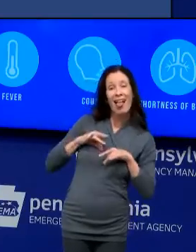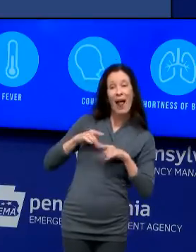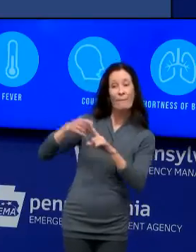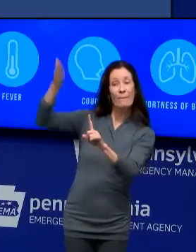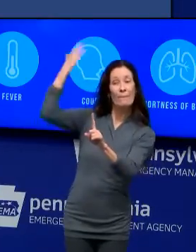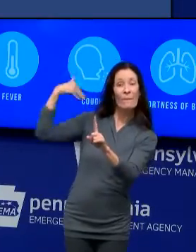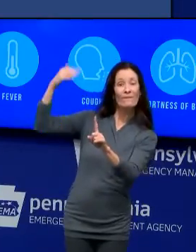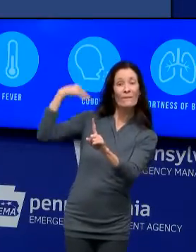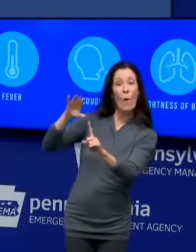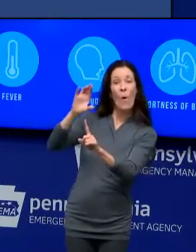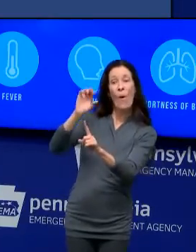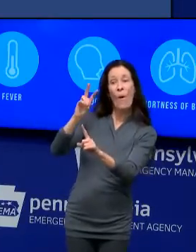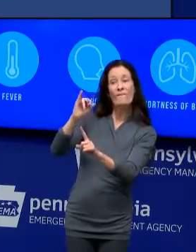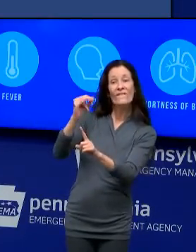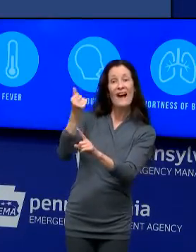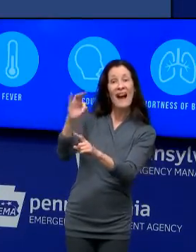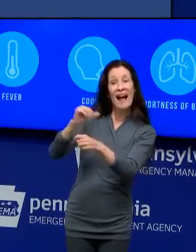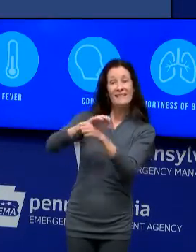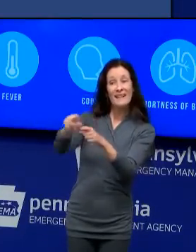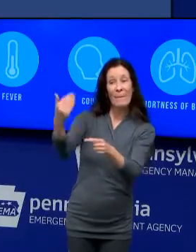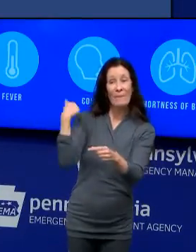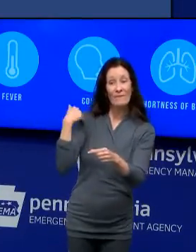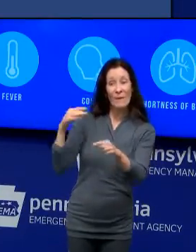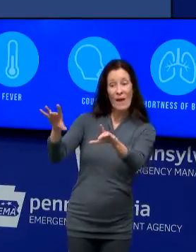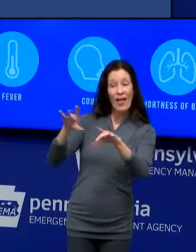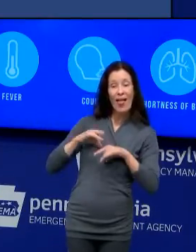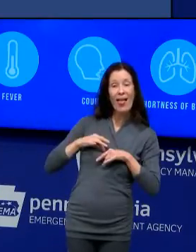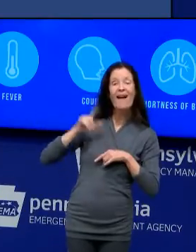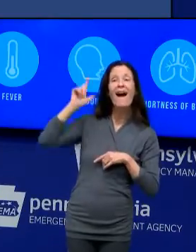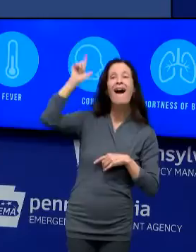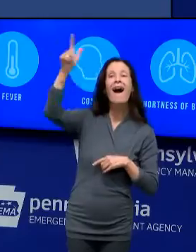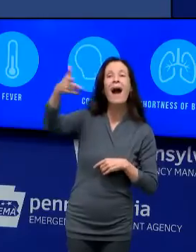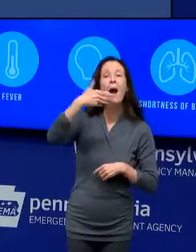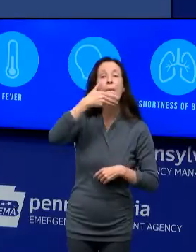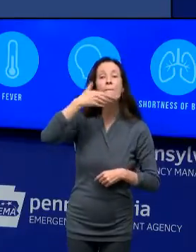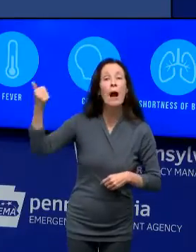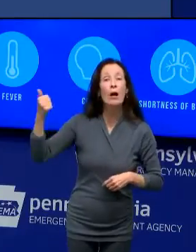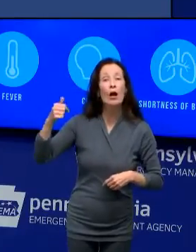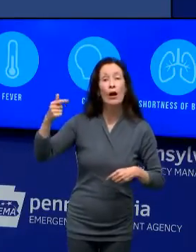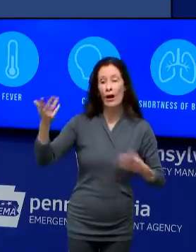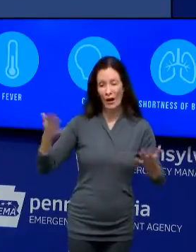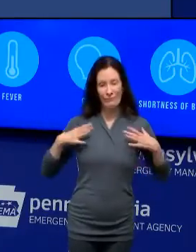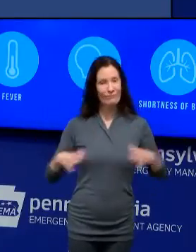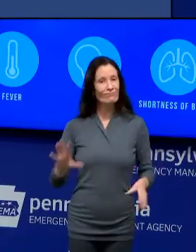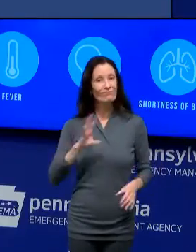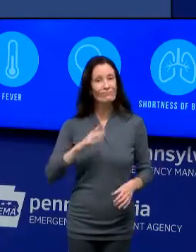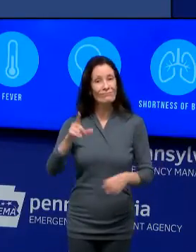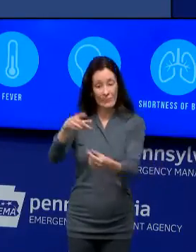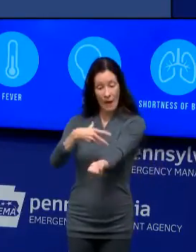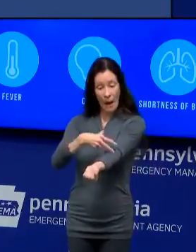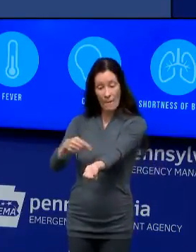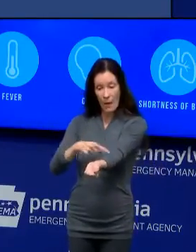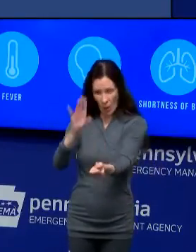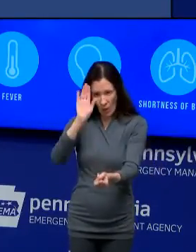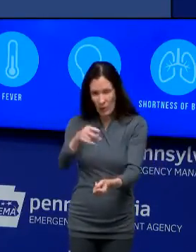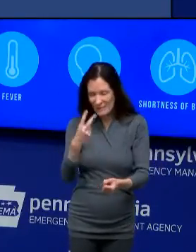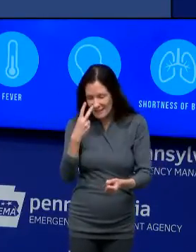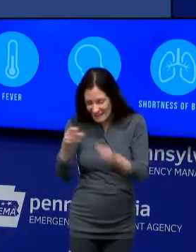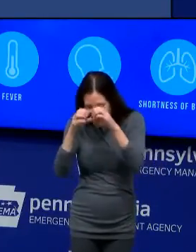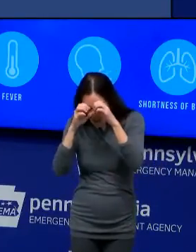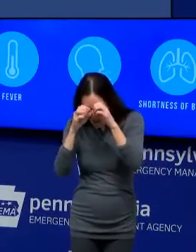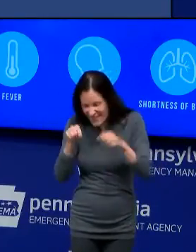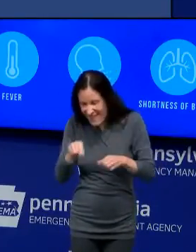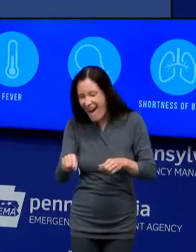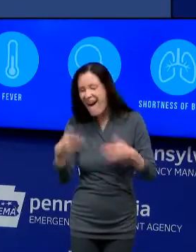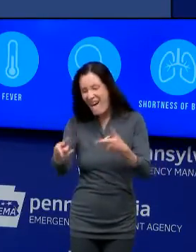so. We're looking at those tests to see what the value would be from a public health perspective. But those are not being used to